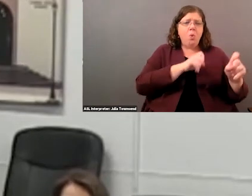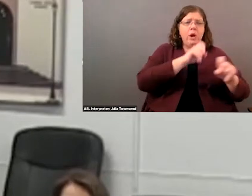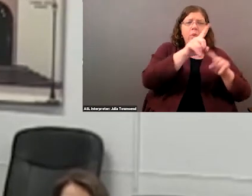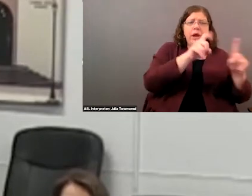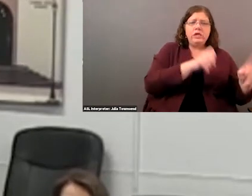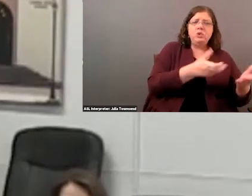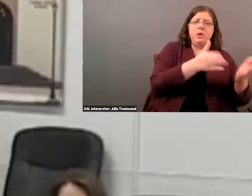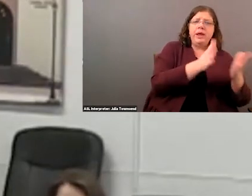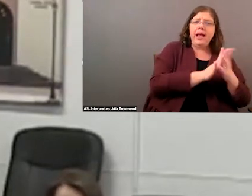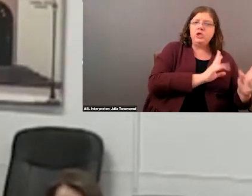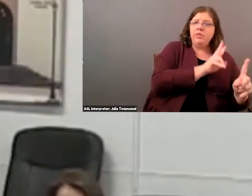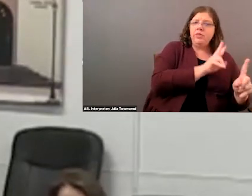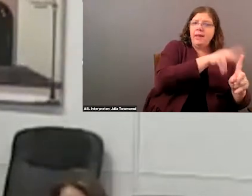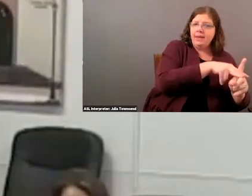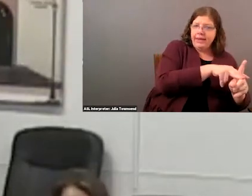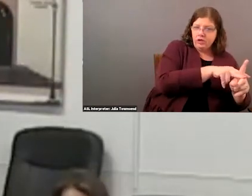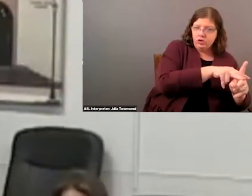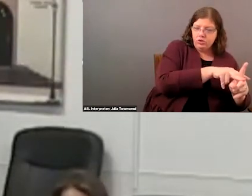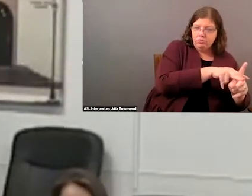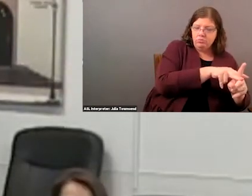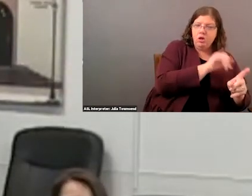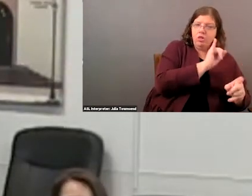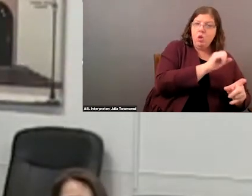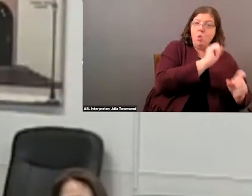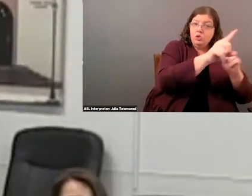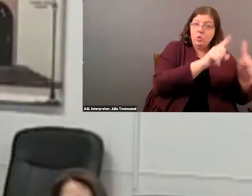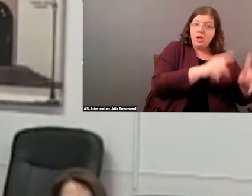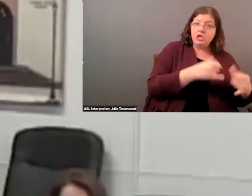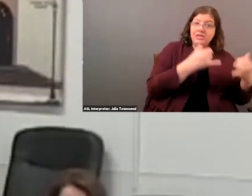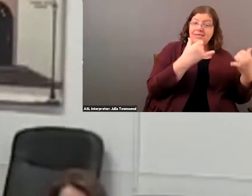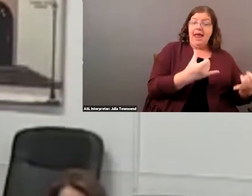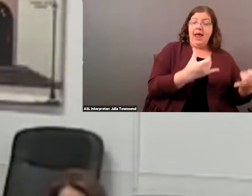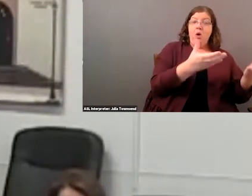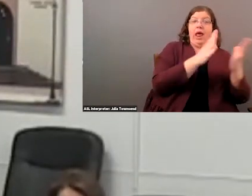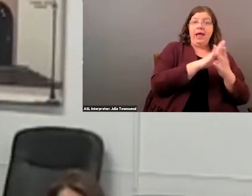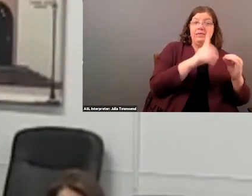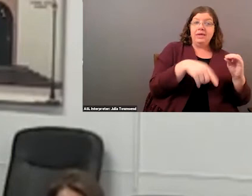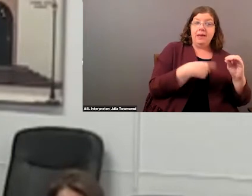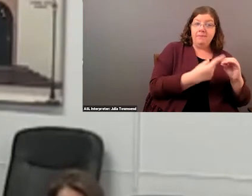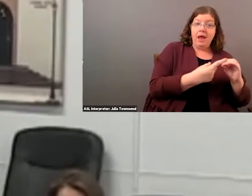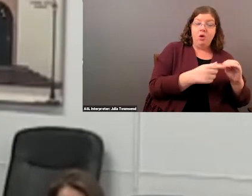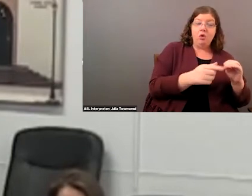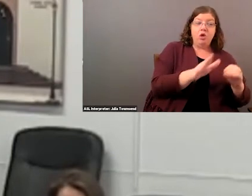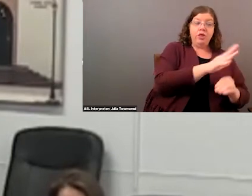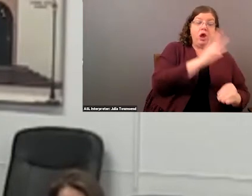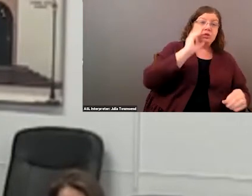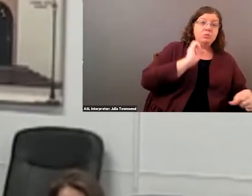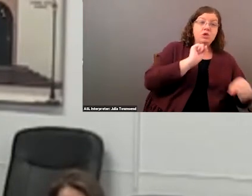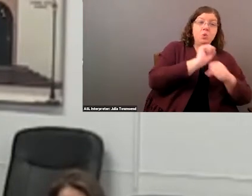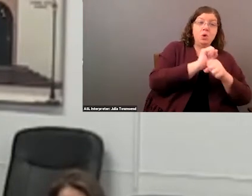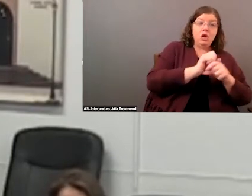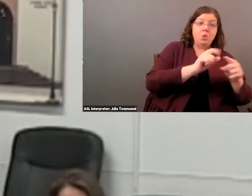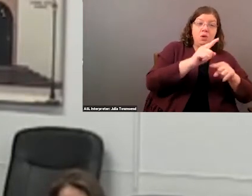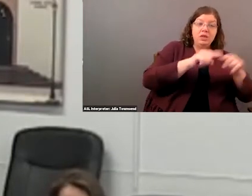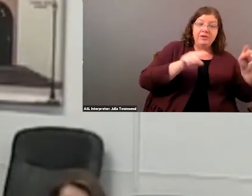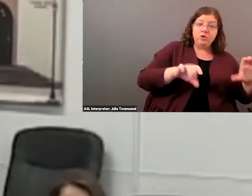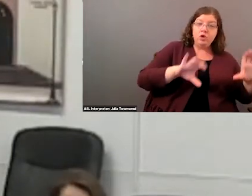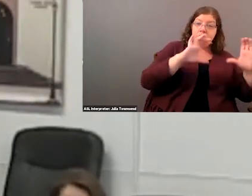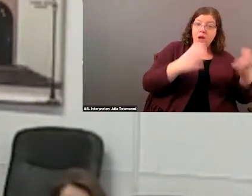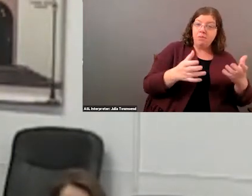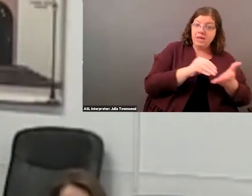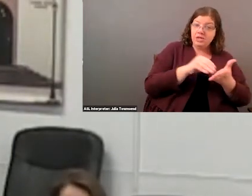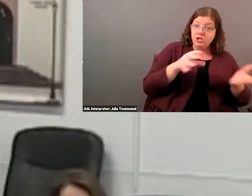about their experience working with diverse populations. We want to know about that. We want to know about their